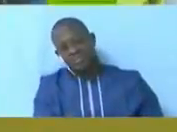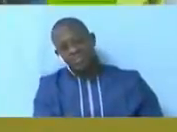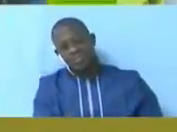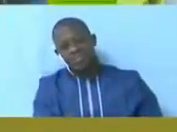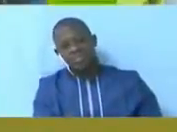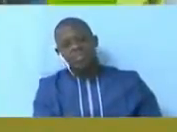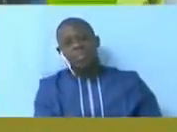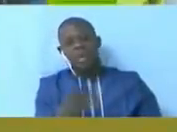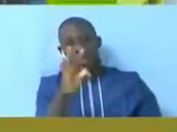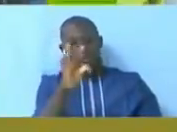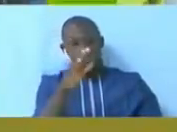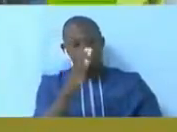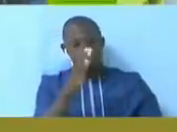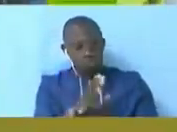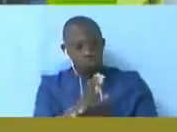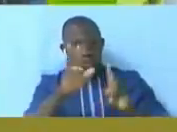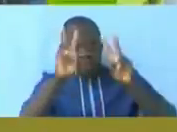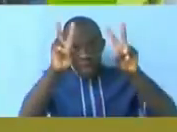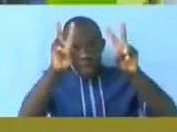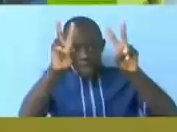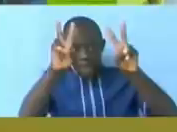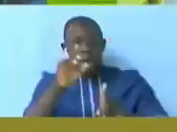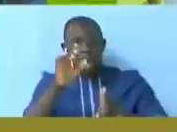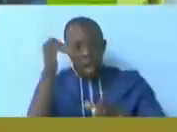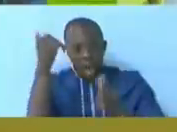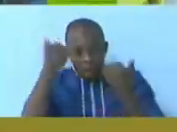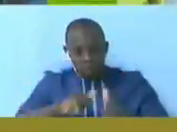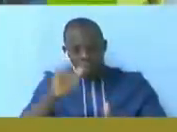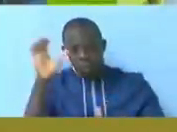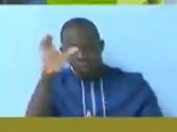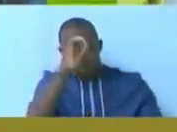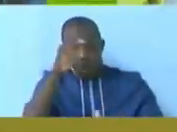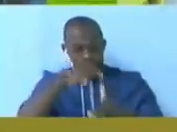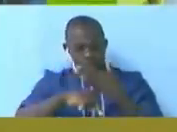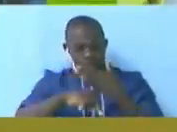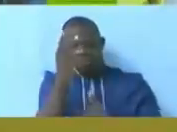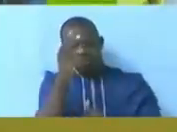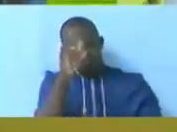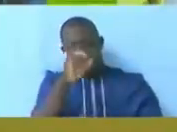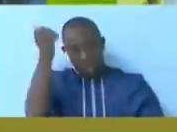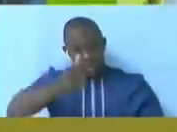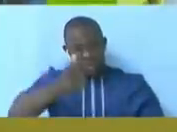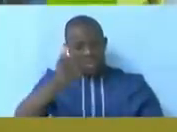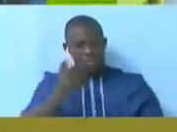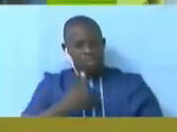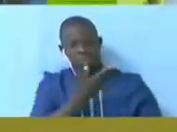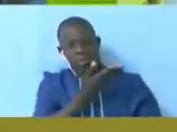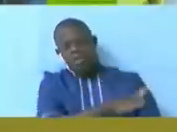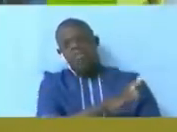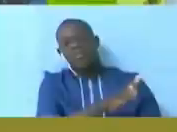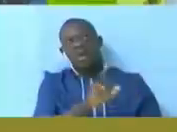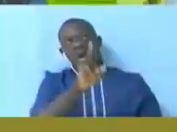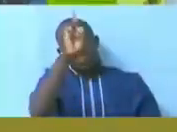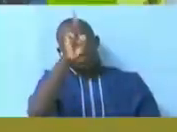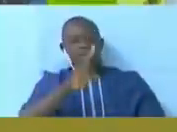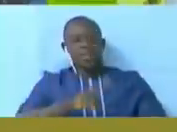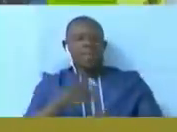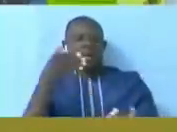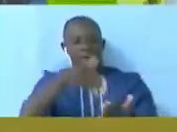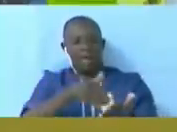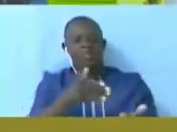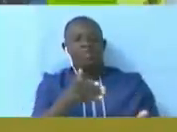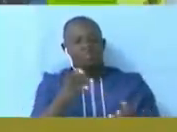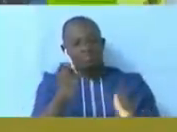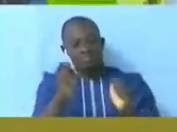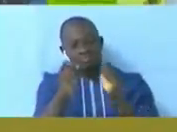in 2016, na Gambia win tanying katrefa elabong minkata. It was God's time that. But alala watu le si had a change.